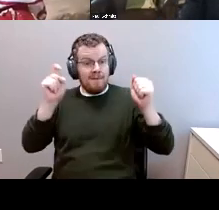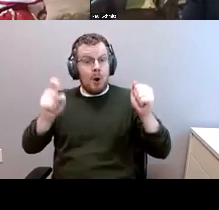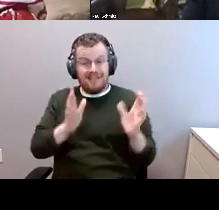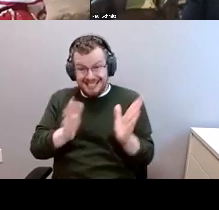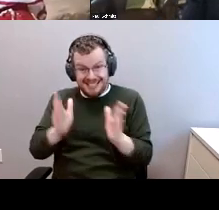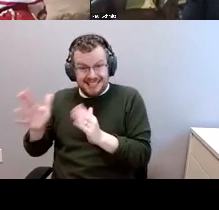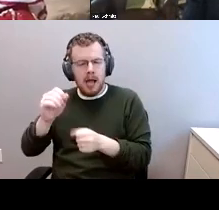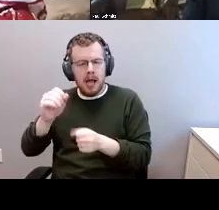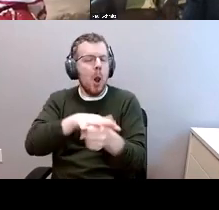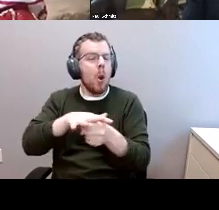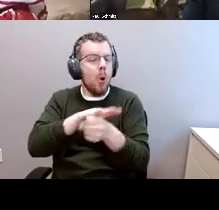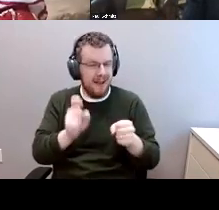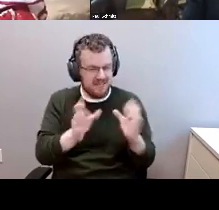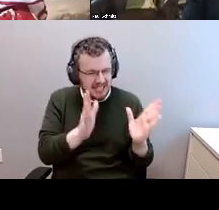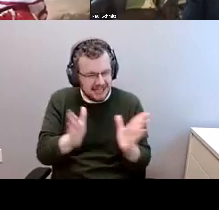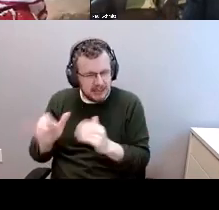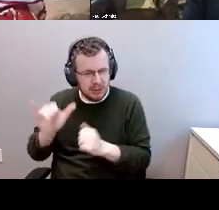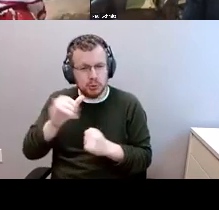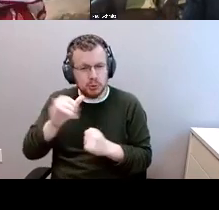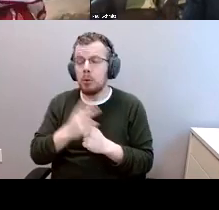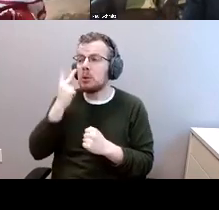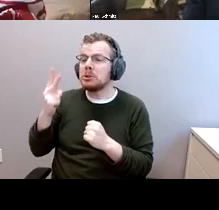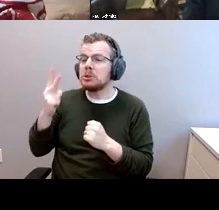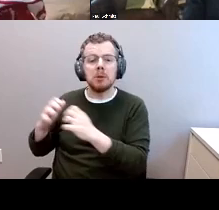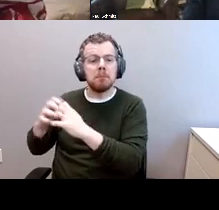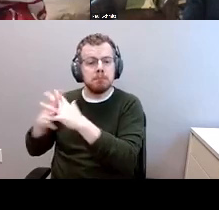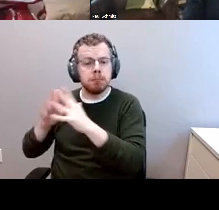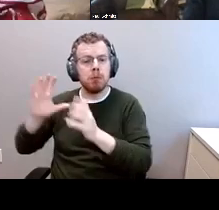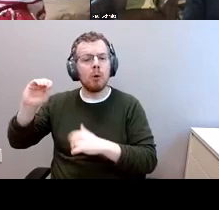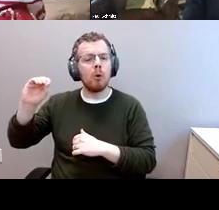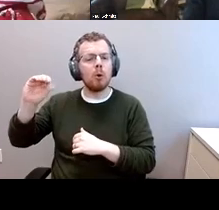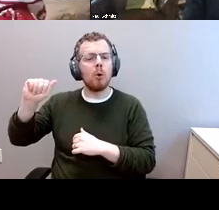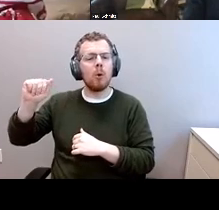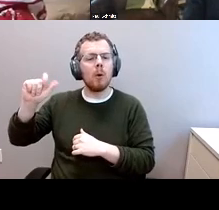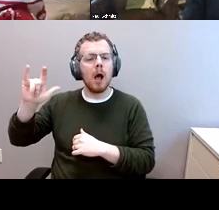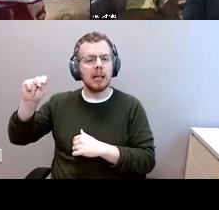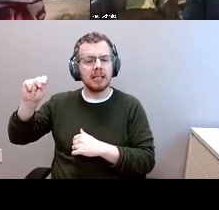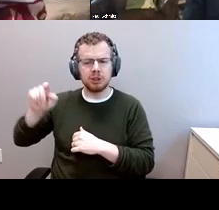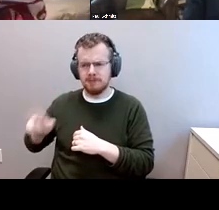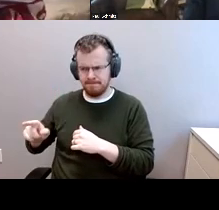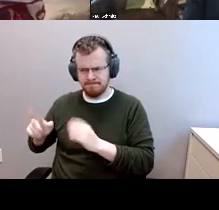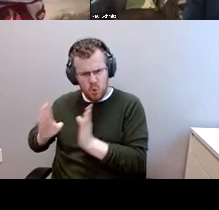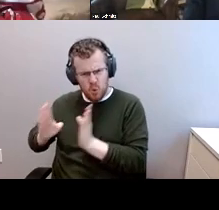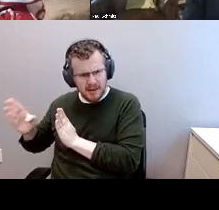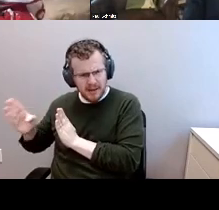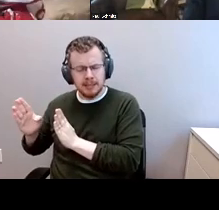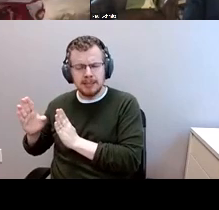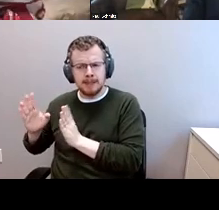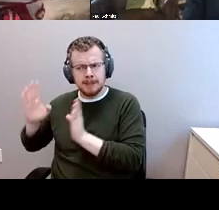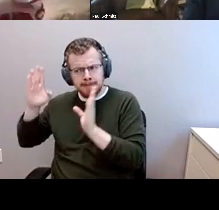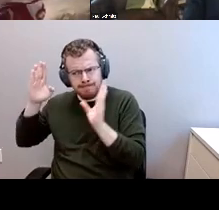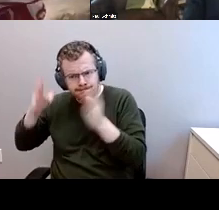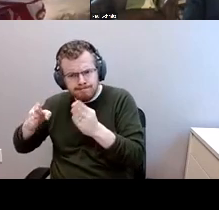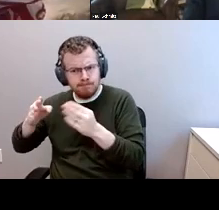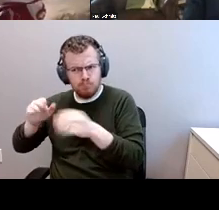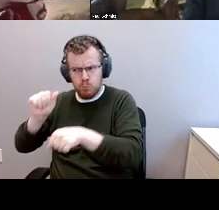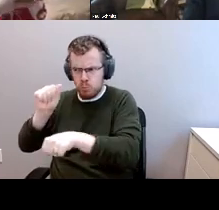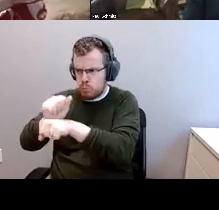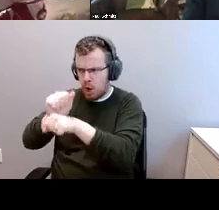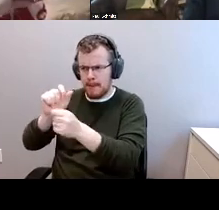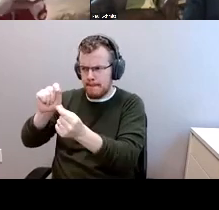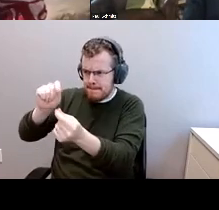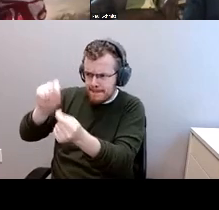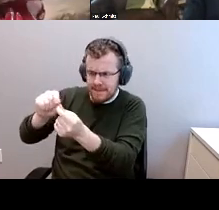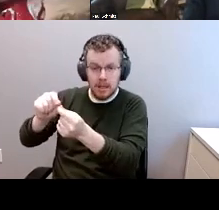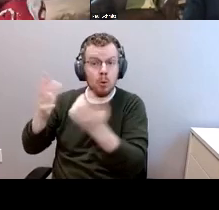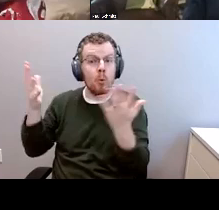what we see are coalitions that are organizing and have shifted focus to do work that's focused very specifically on